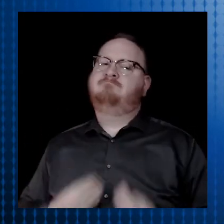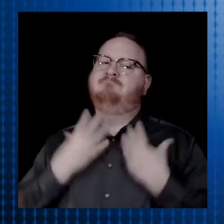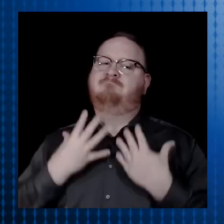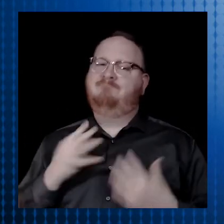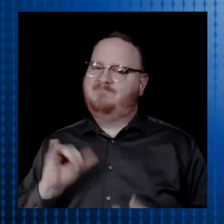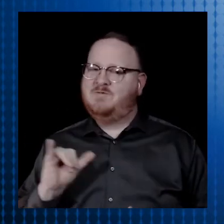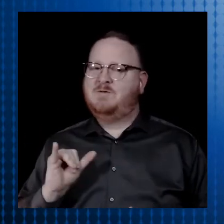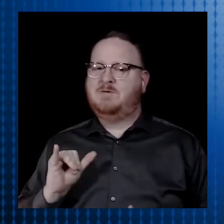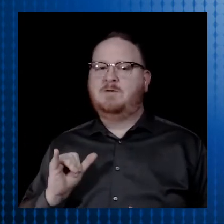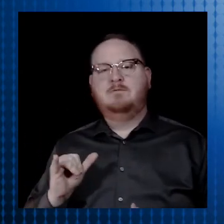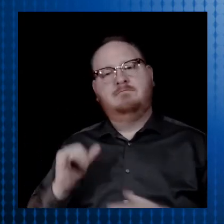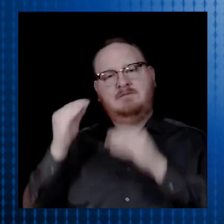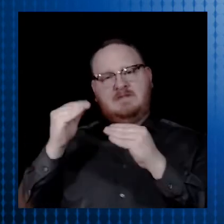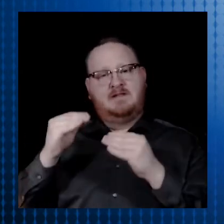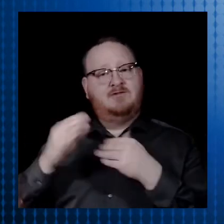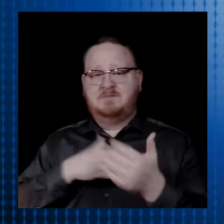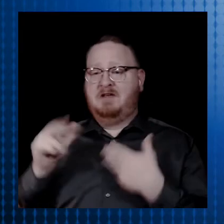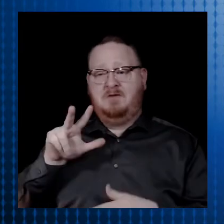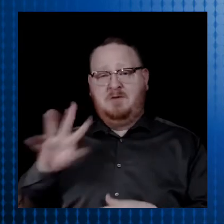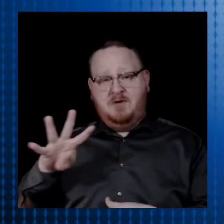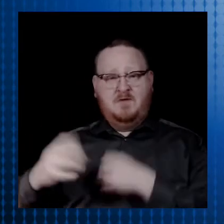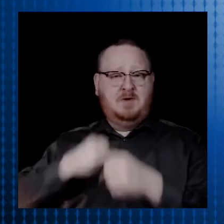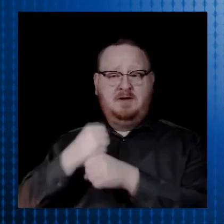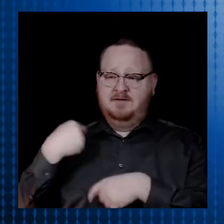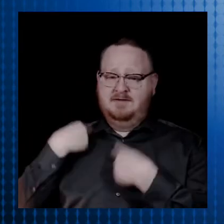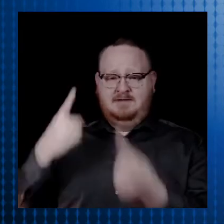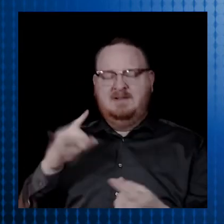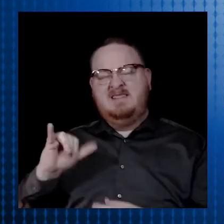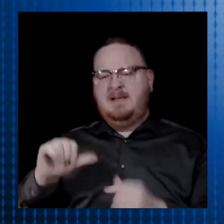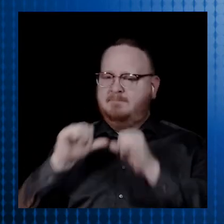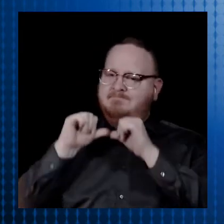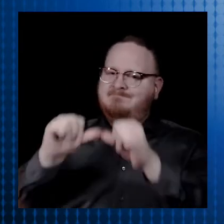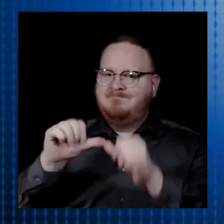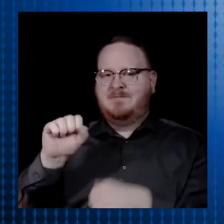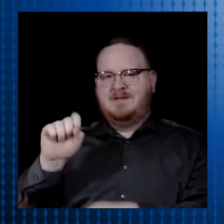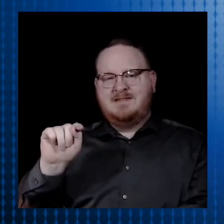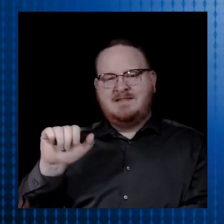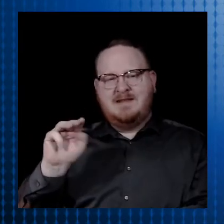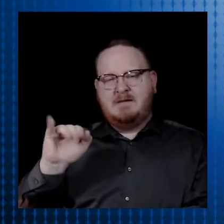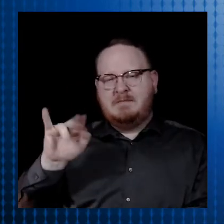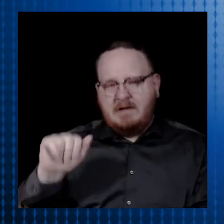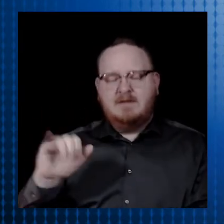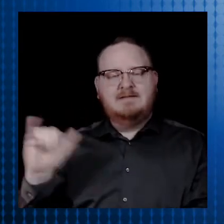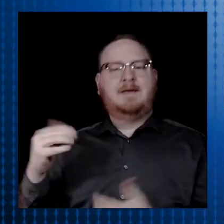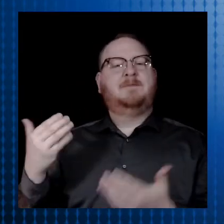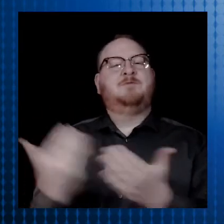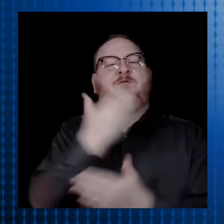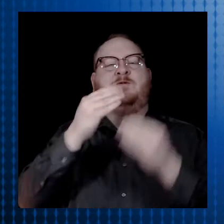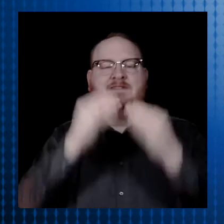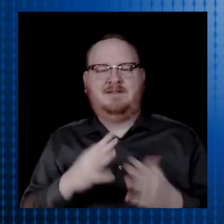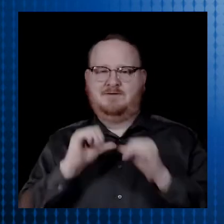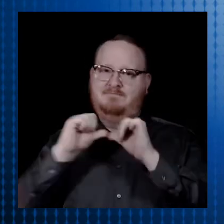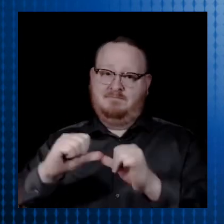same stamina after 34 years as a new teacher does to get through this pandemic and to give what's best for my students. Finally, I want to